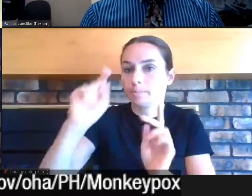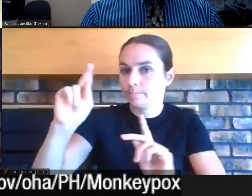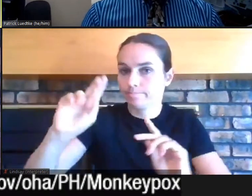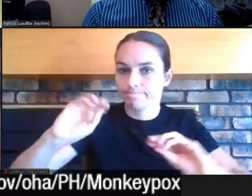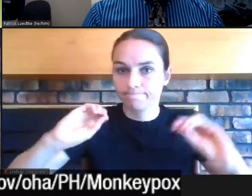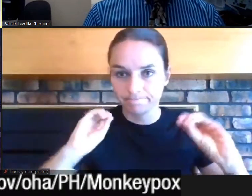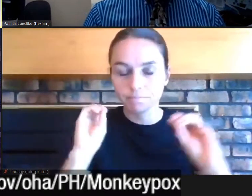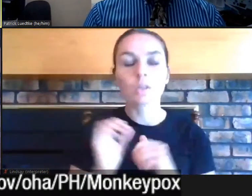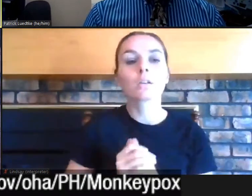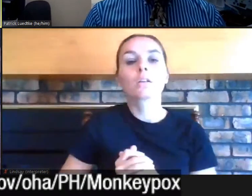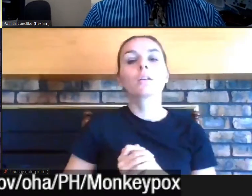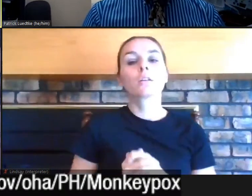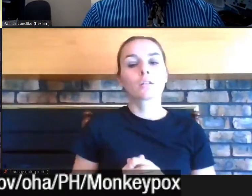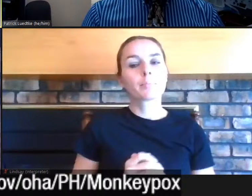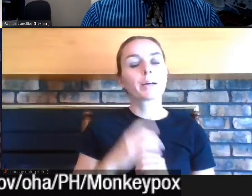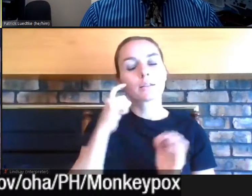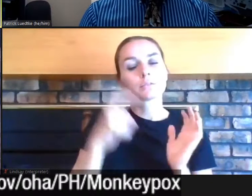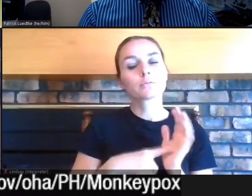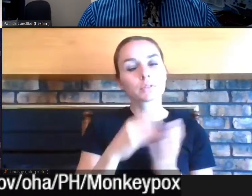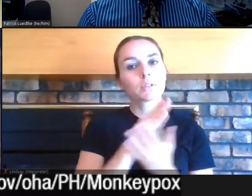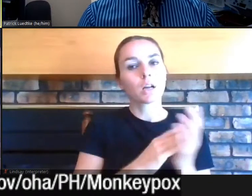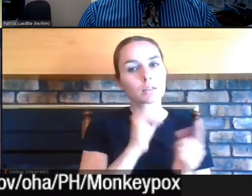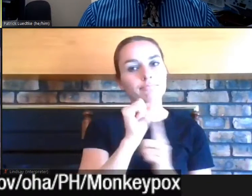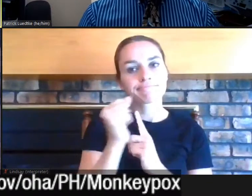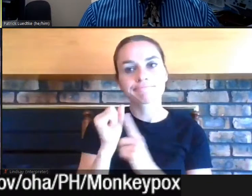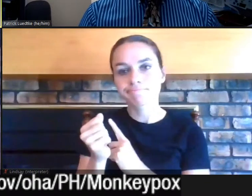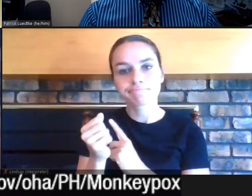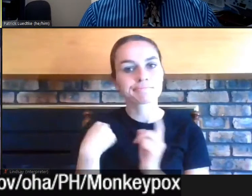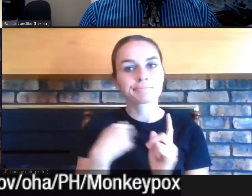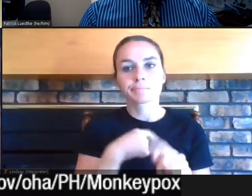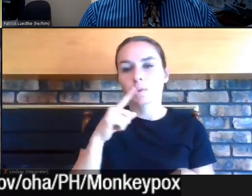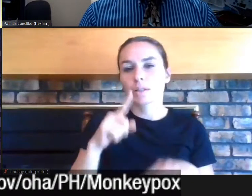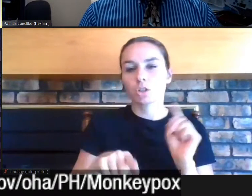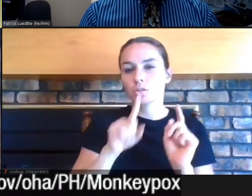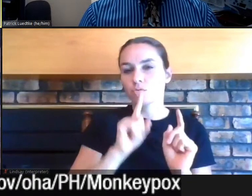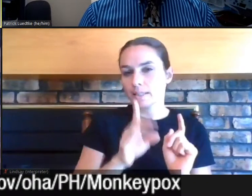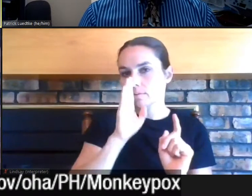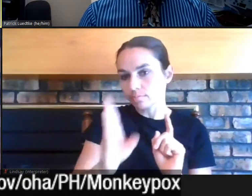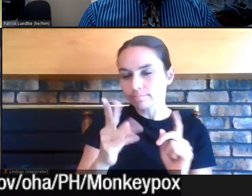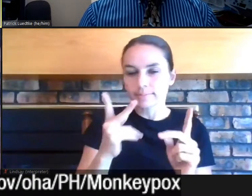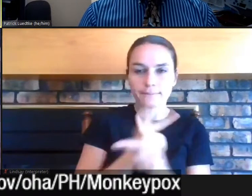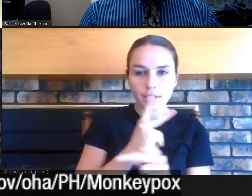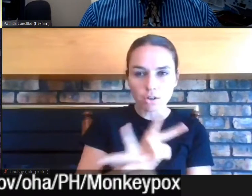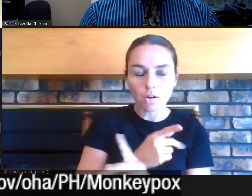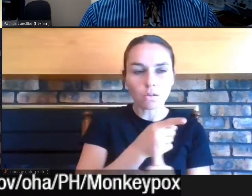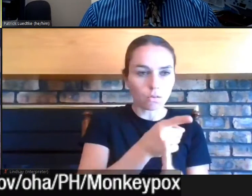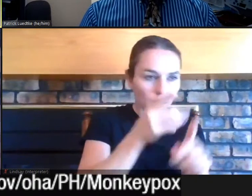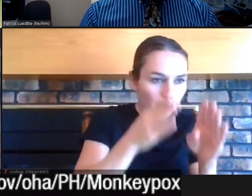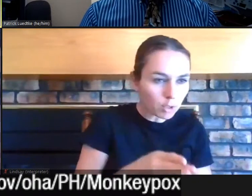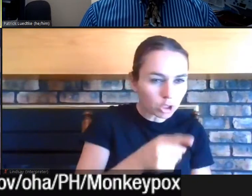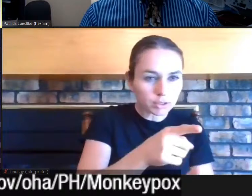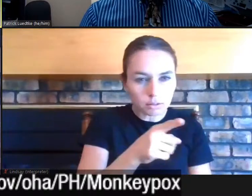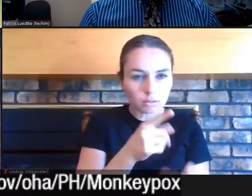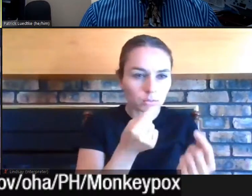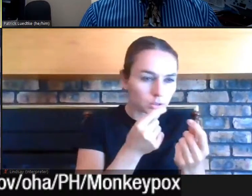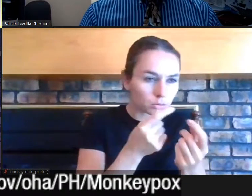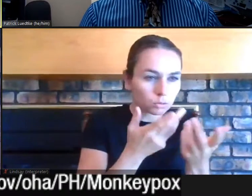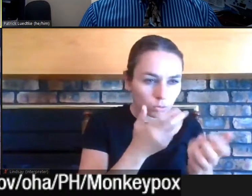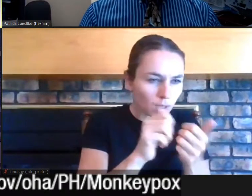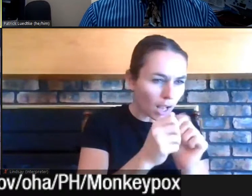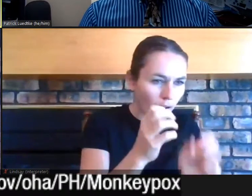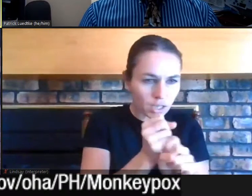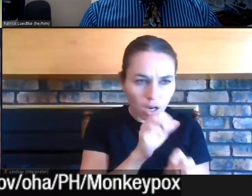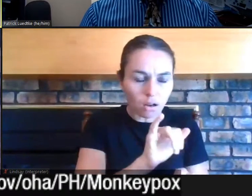within a few cases, we weren't able to make that direct connection to an individual or behavior, and we knew that we had